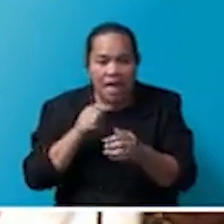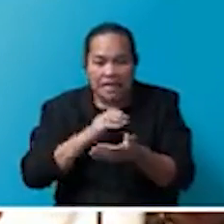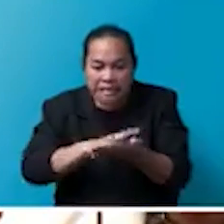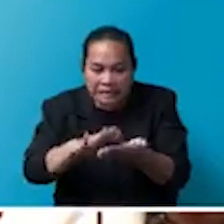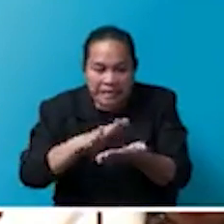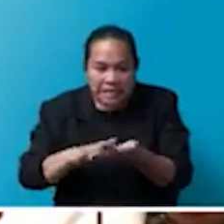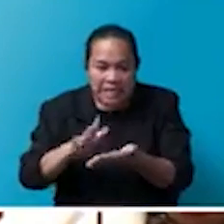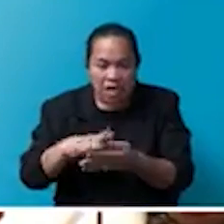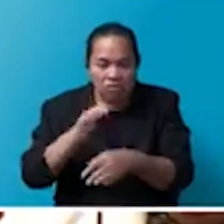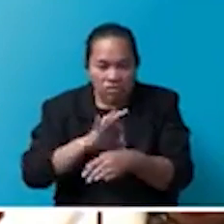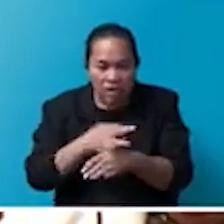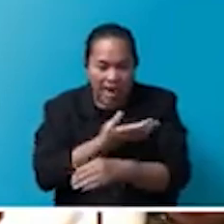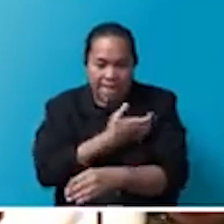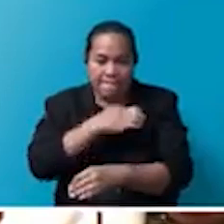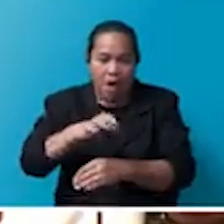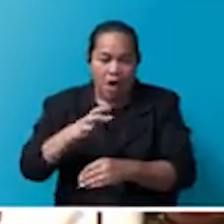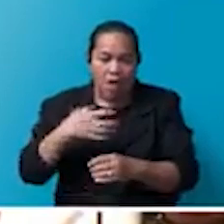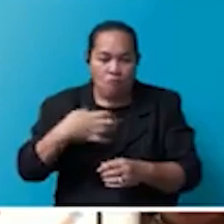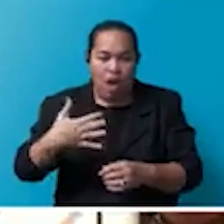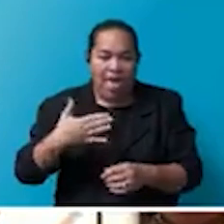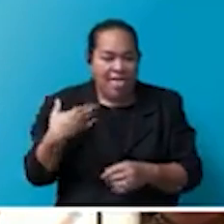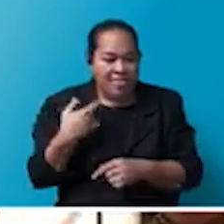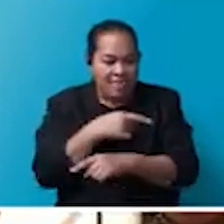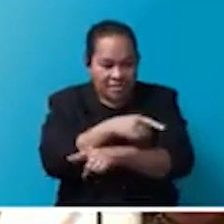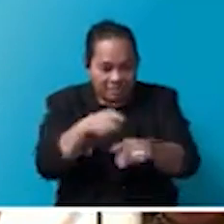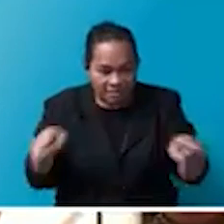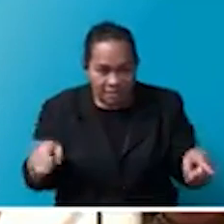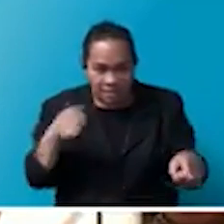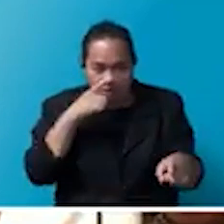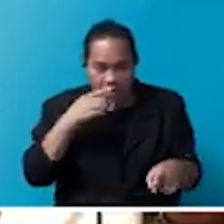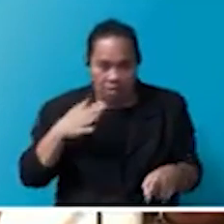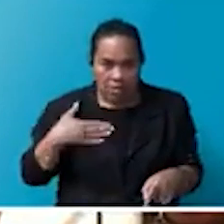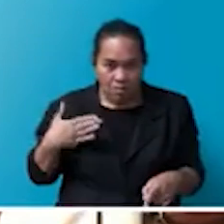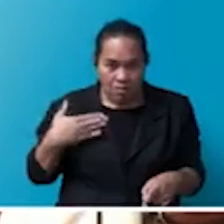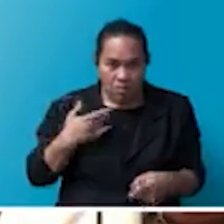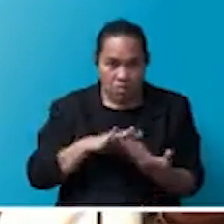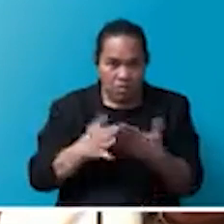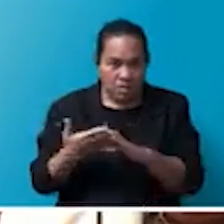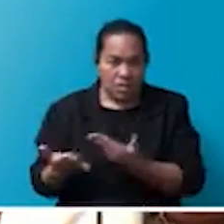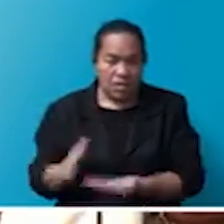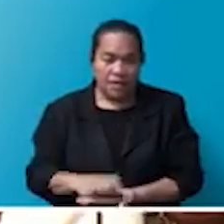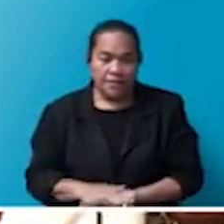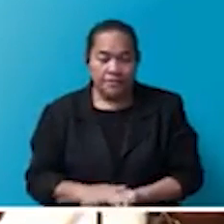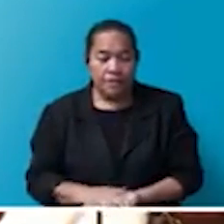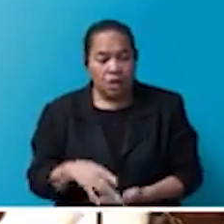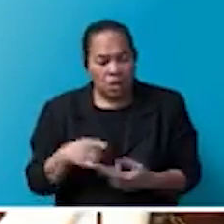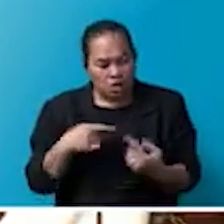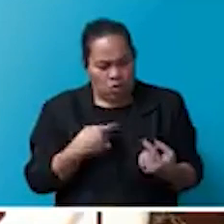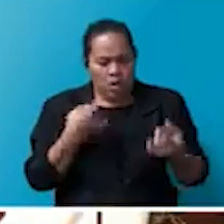workers, and healthier communities. The Ministry is ready to implement,